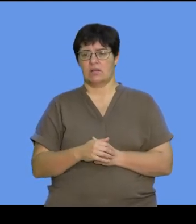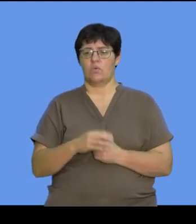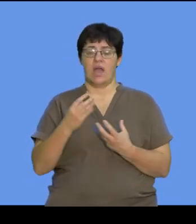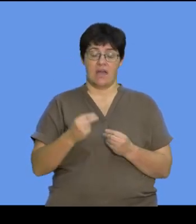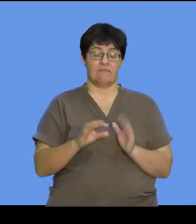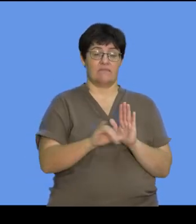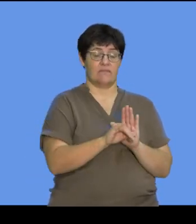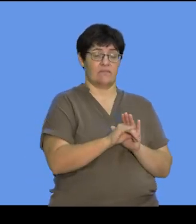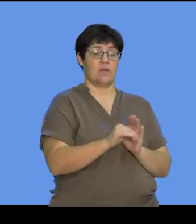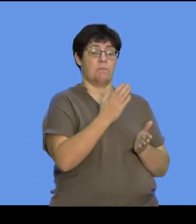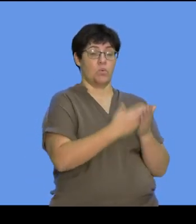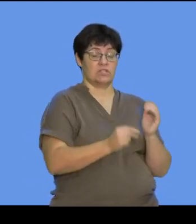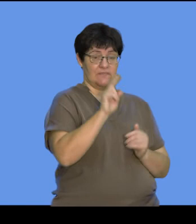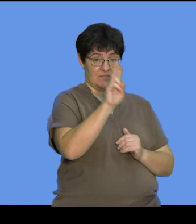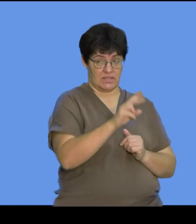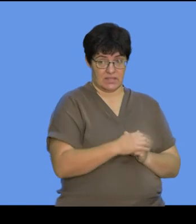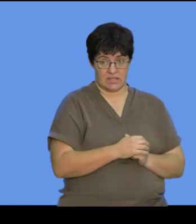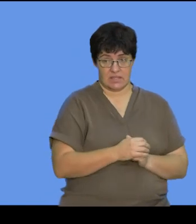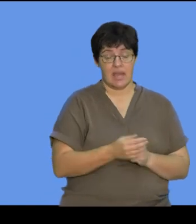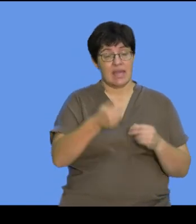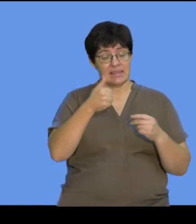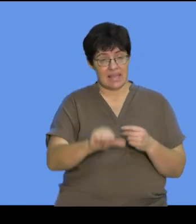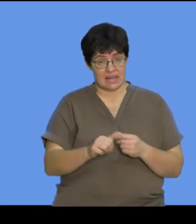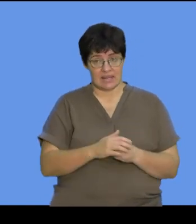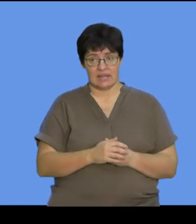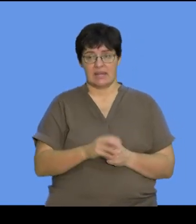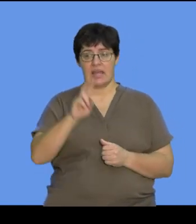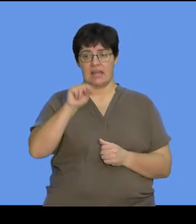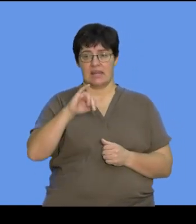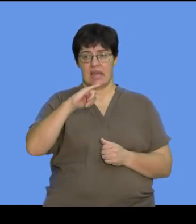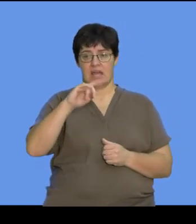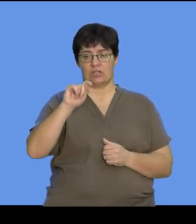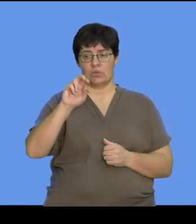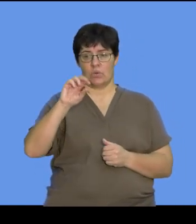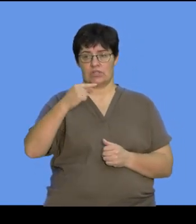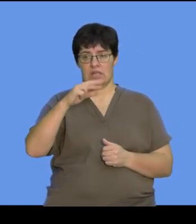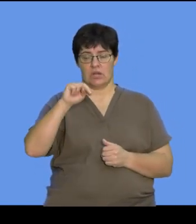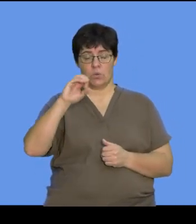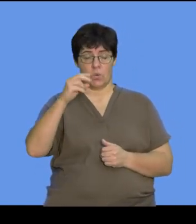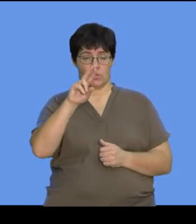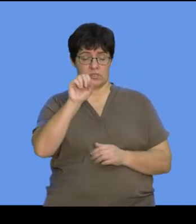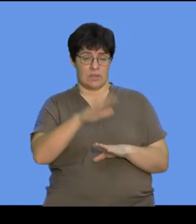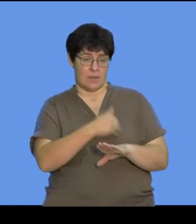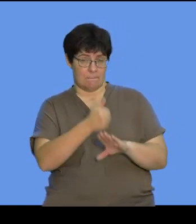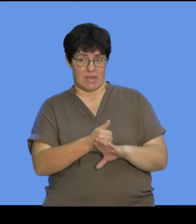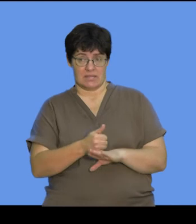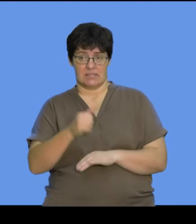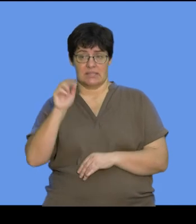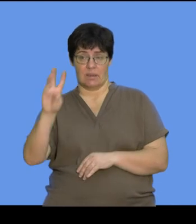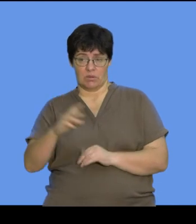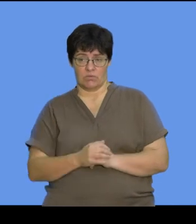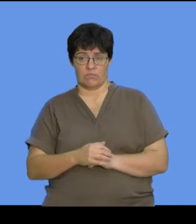me read that again. We've got to identify portion V. We've then got to identify the nitrogenous base W,